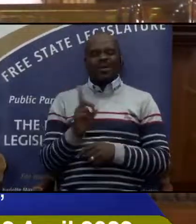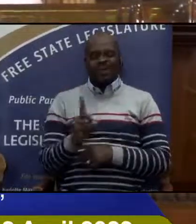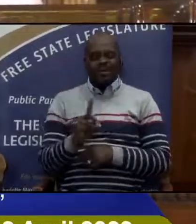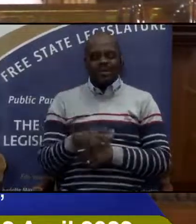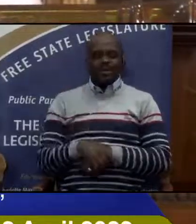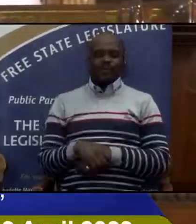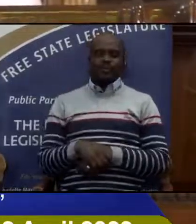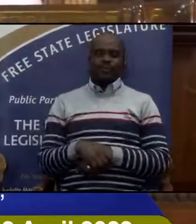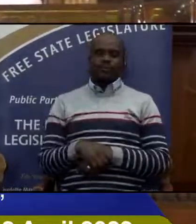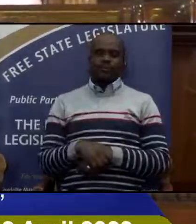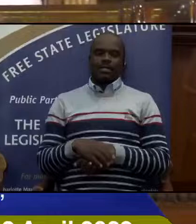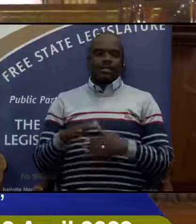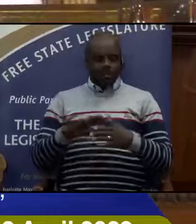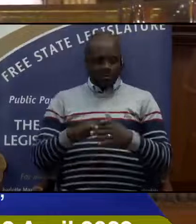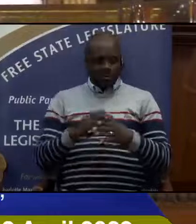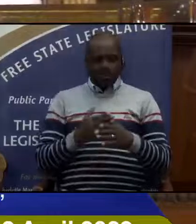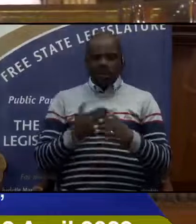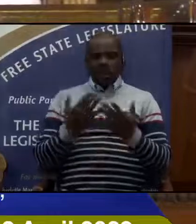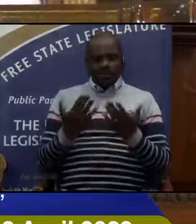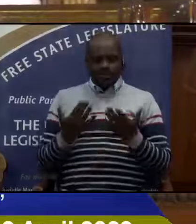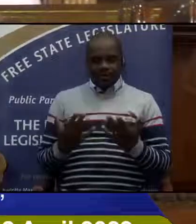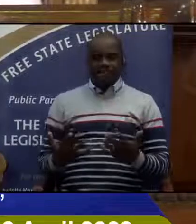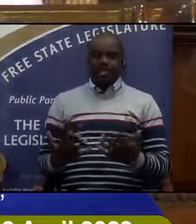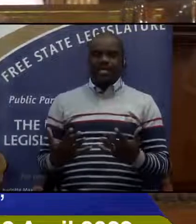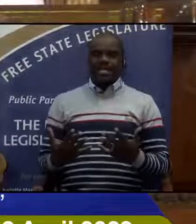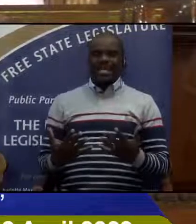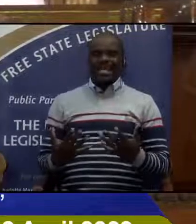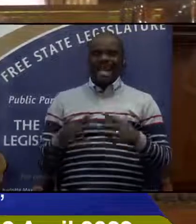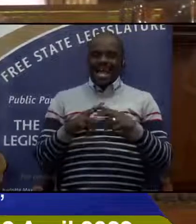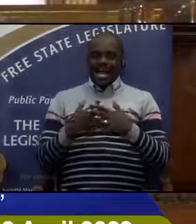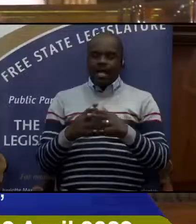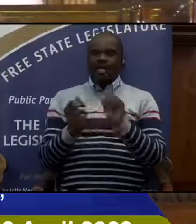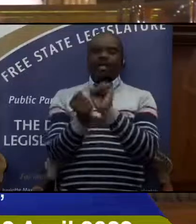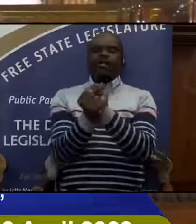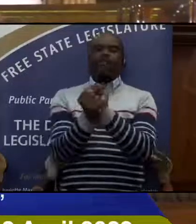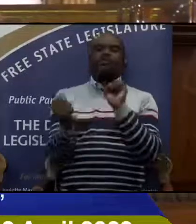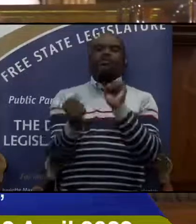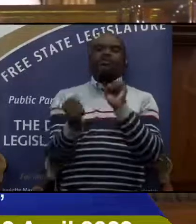For just demanding freedom and justice for all.